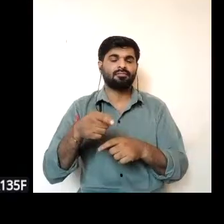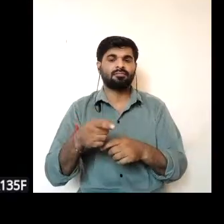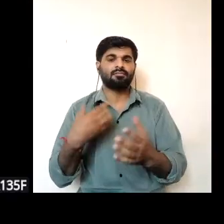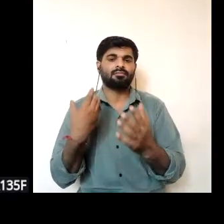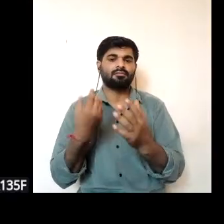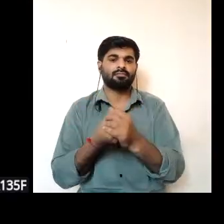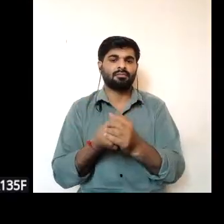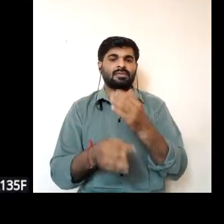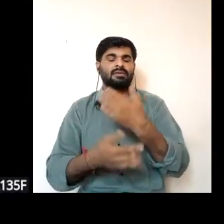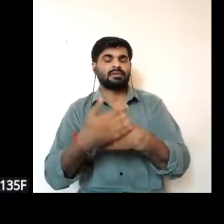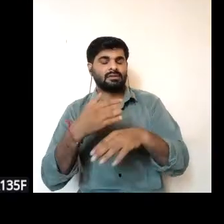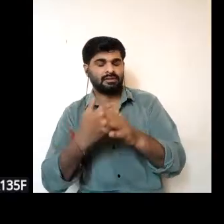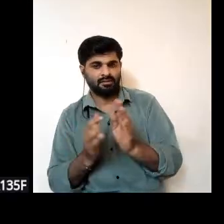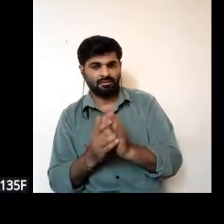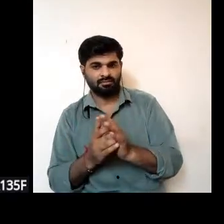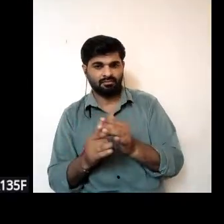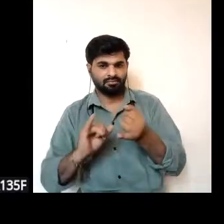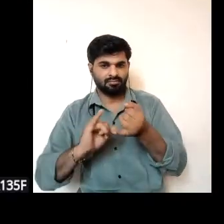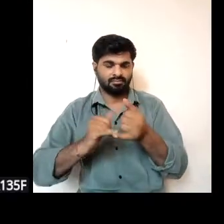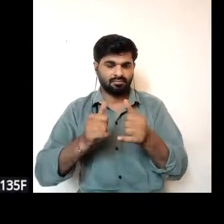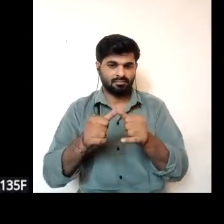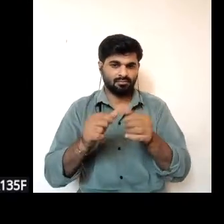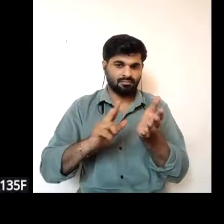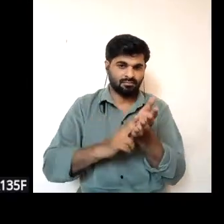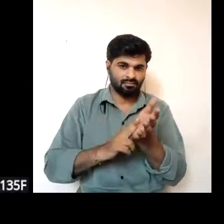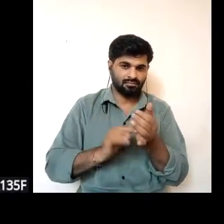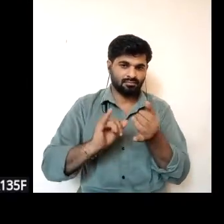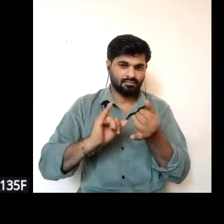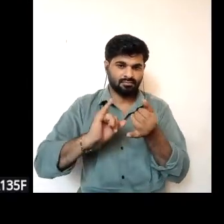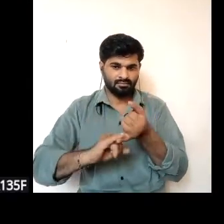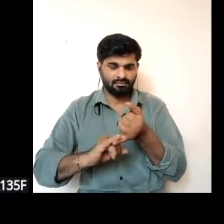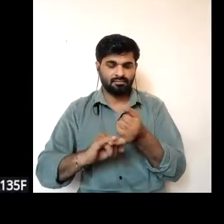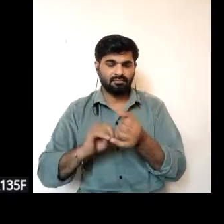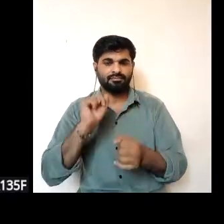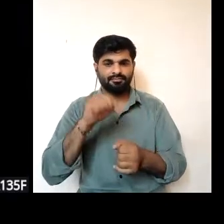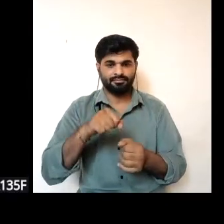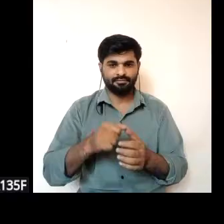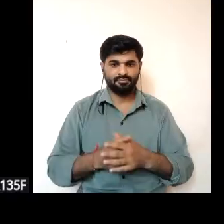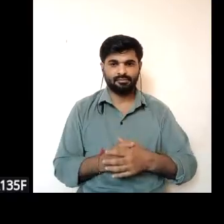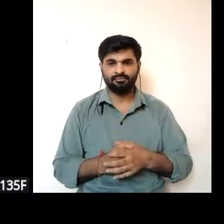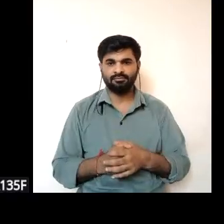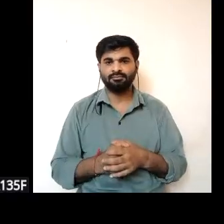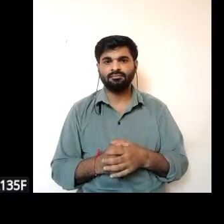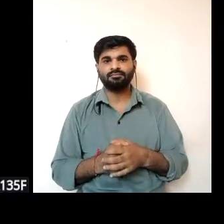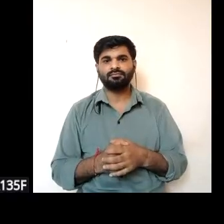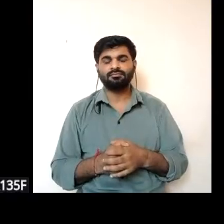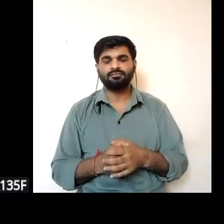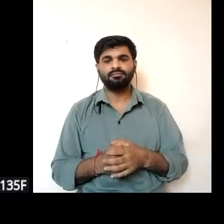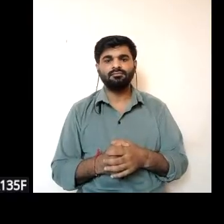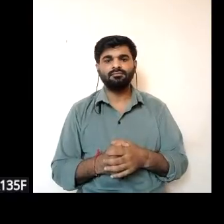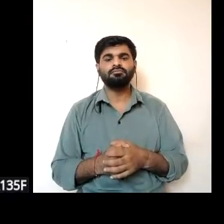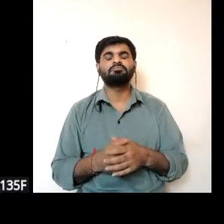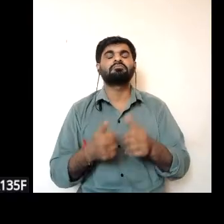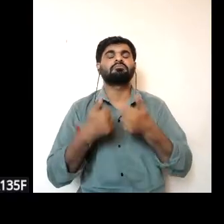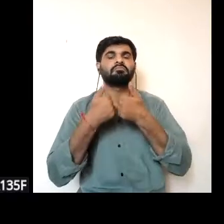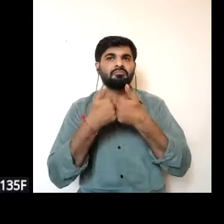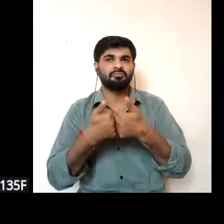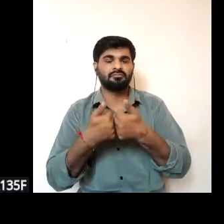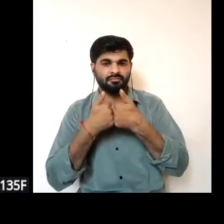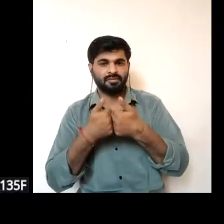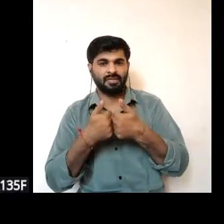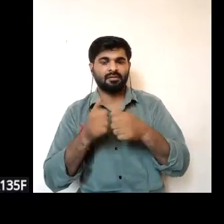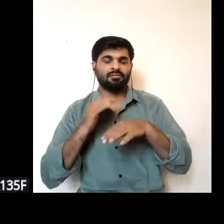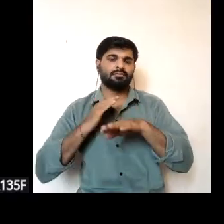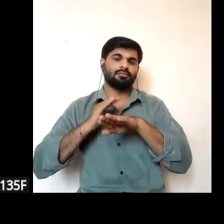in the census. But then, yes, um, it was a good experience,